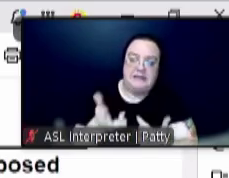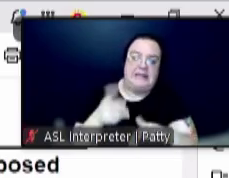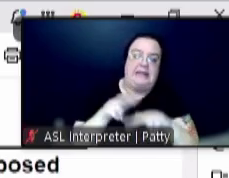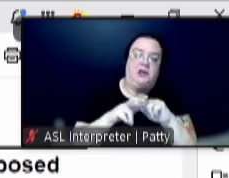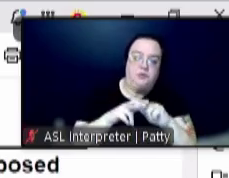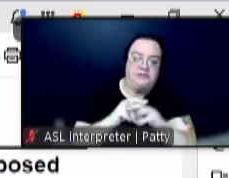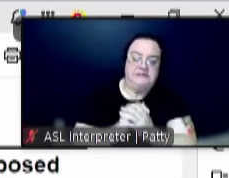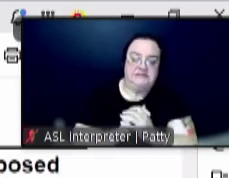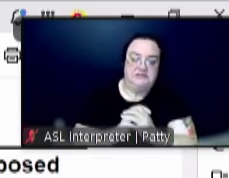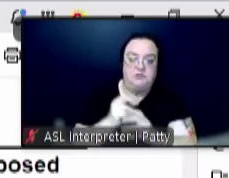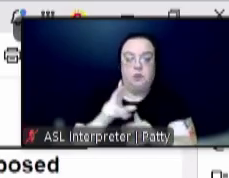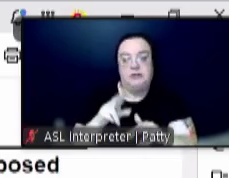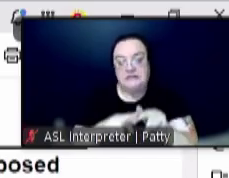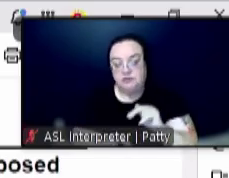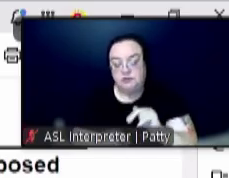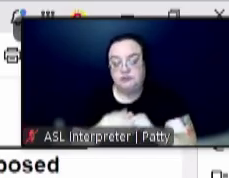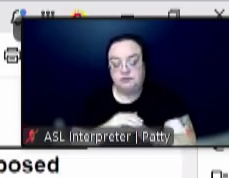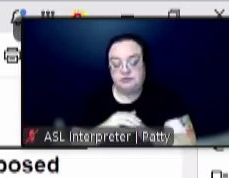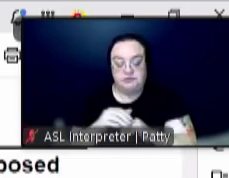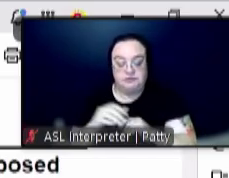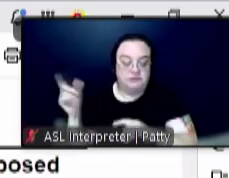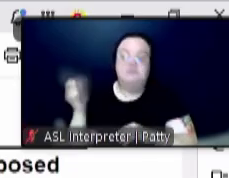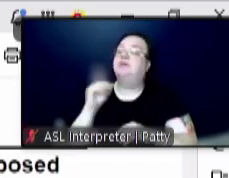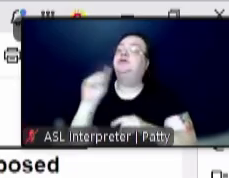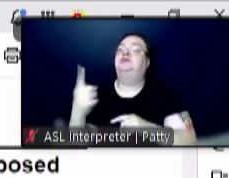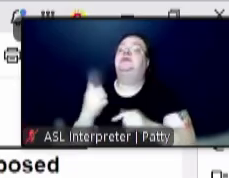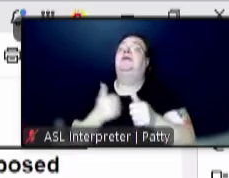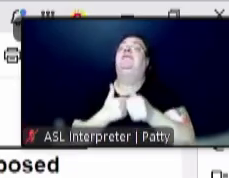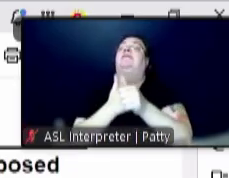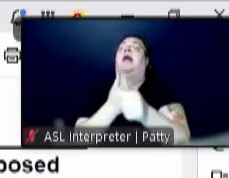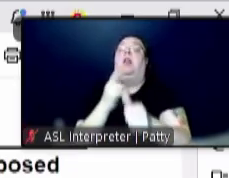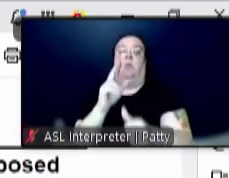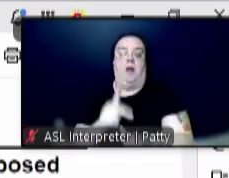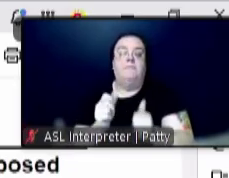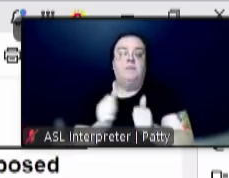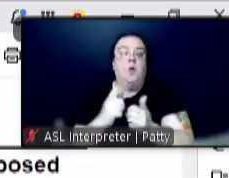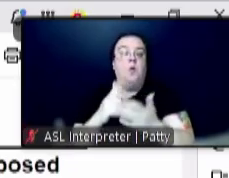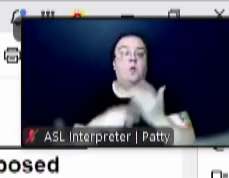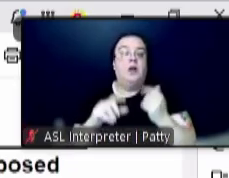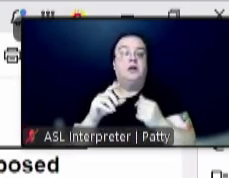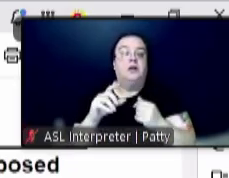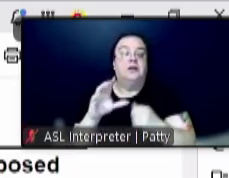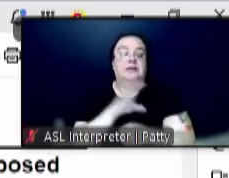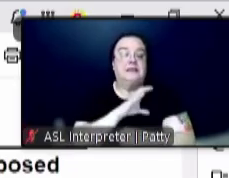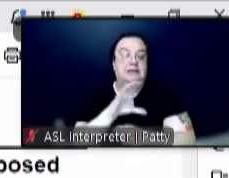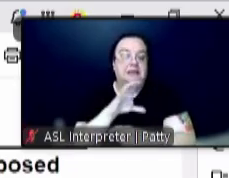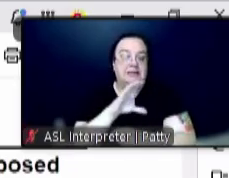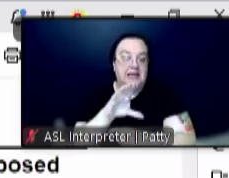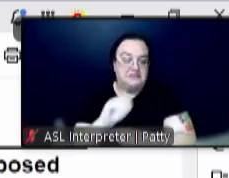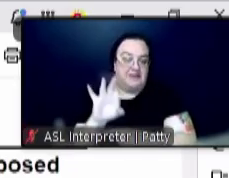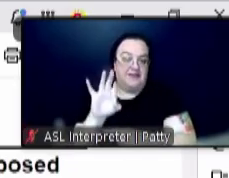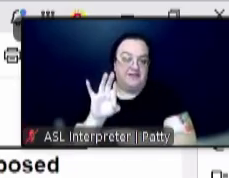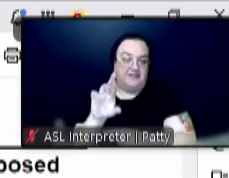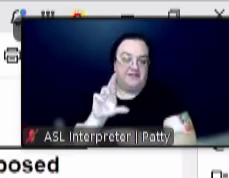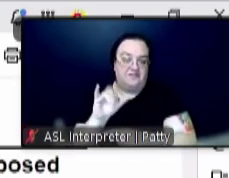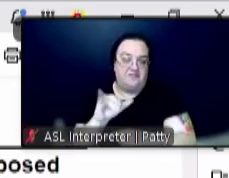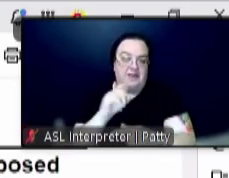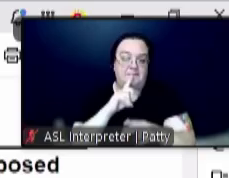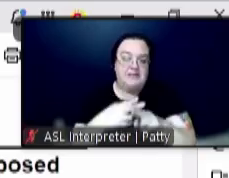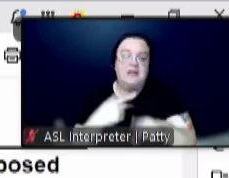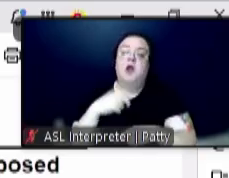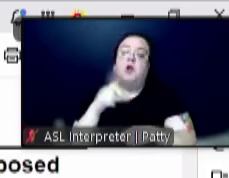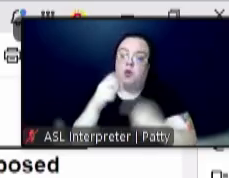can. Just to follow up on what Councilmember Frye mentioned, I do agree the fact that it's more of a line item